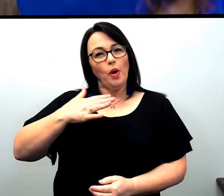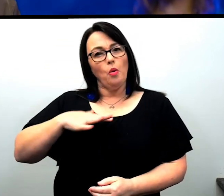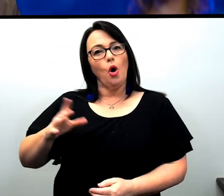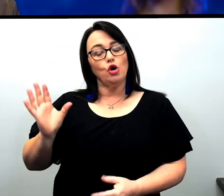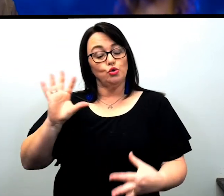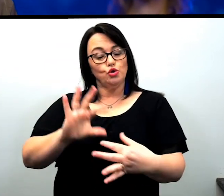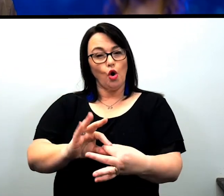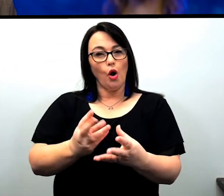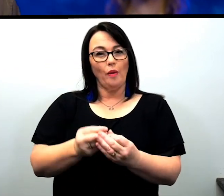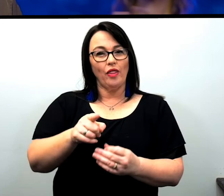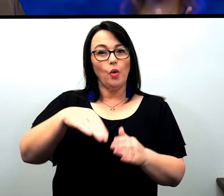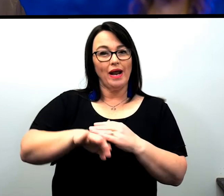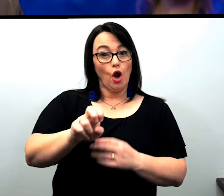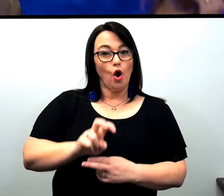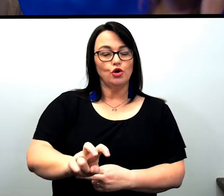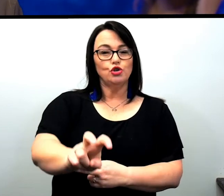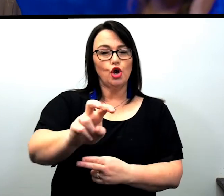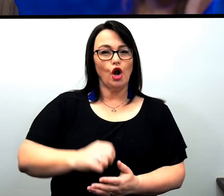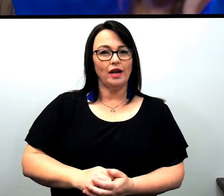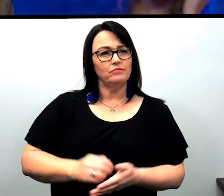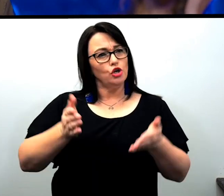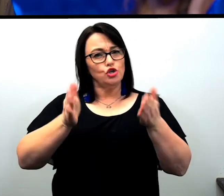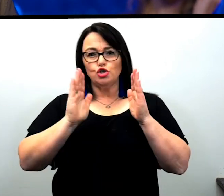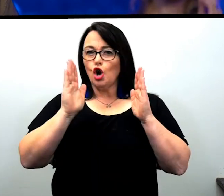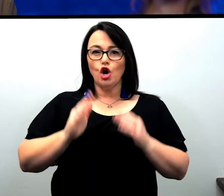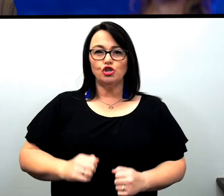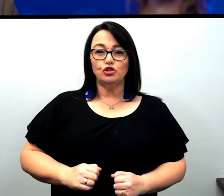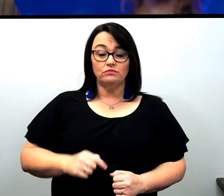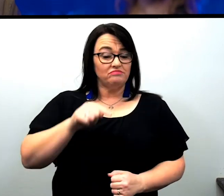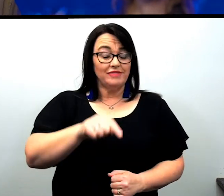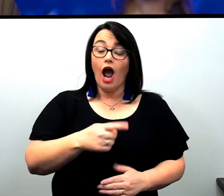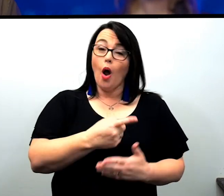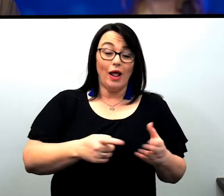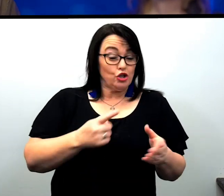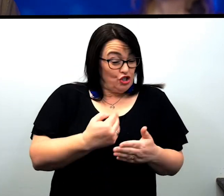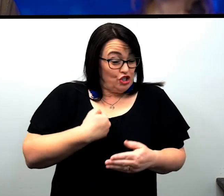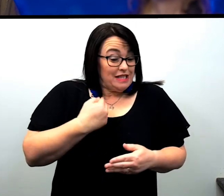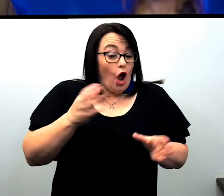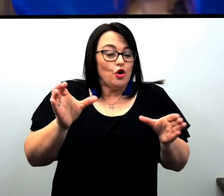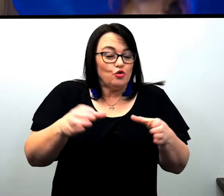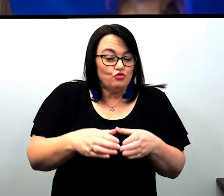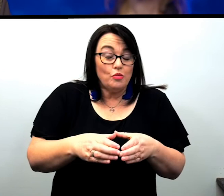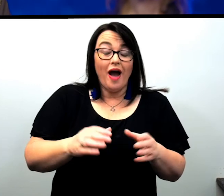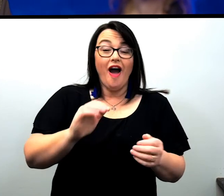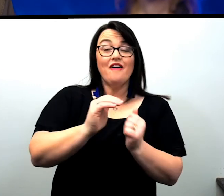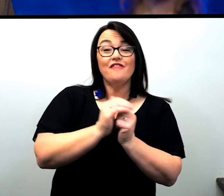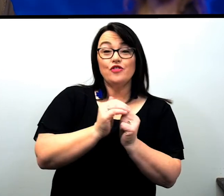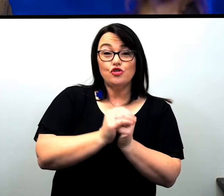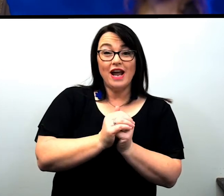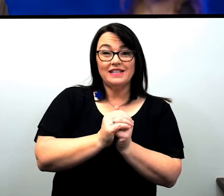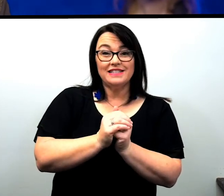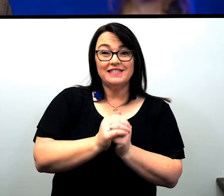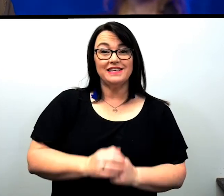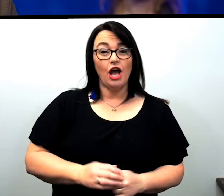your journey of trusting God. Because what church is simply a whole lot of friends challenging one another to go higher in God. So please don't leave